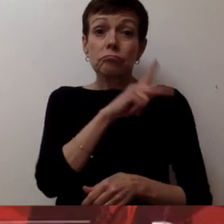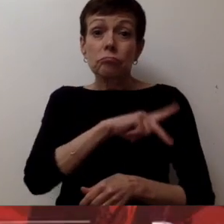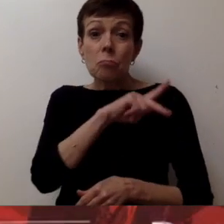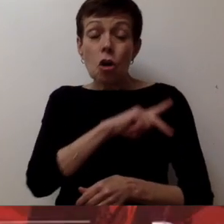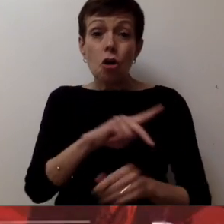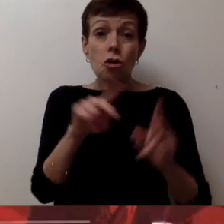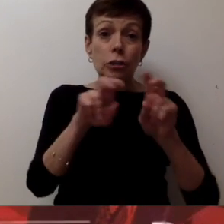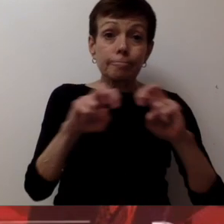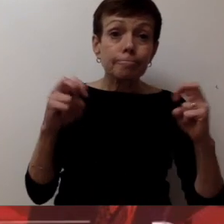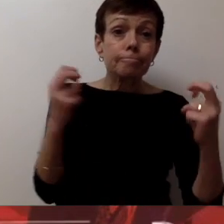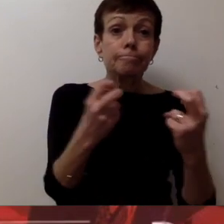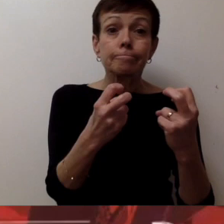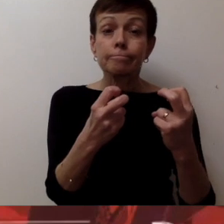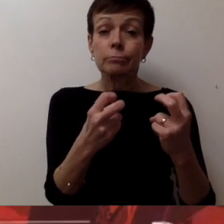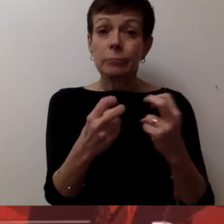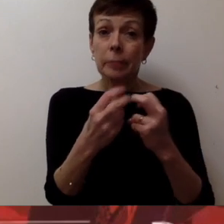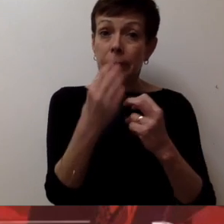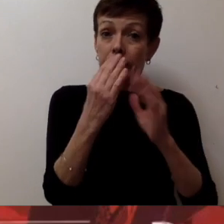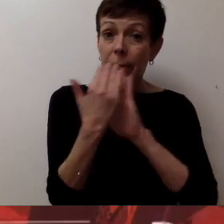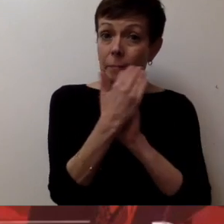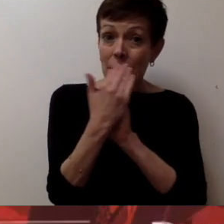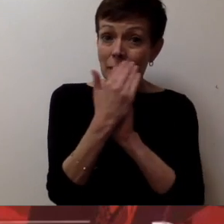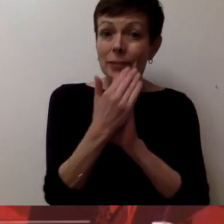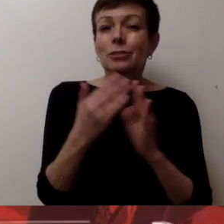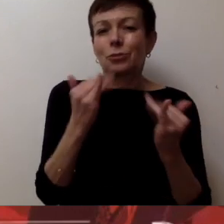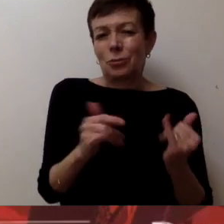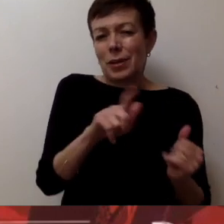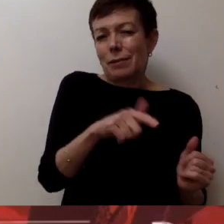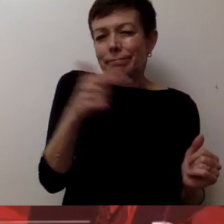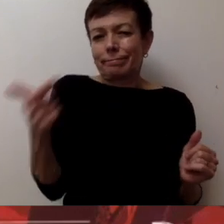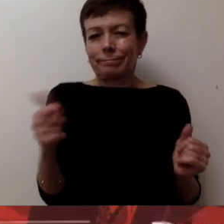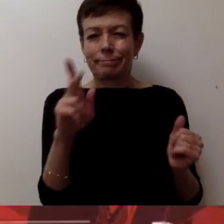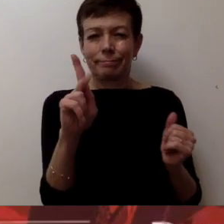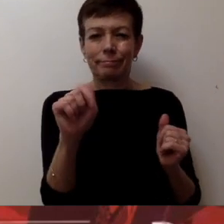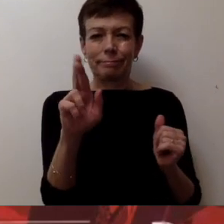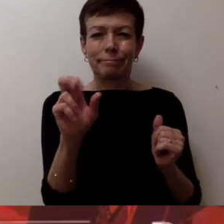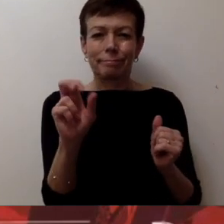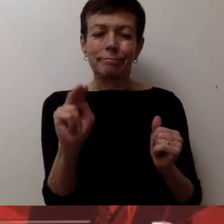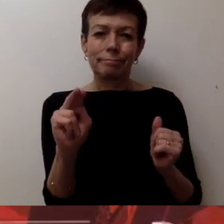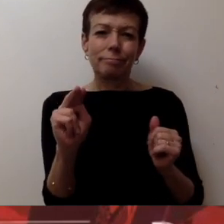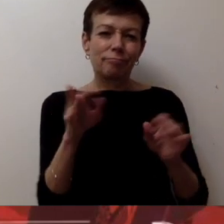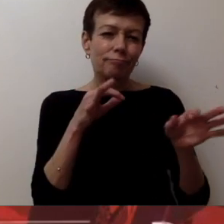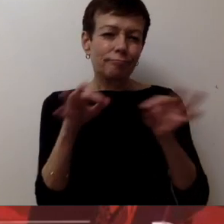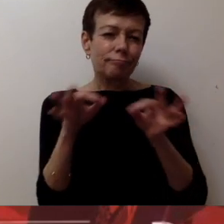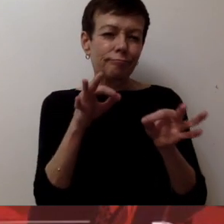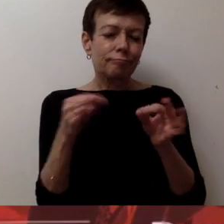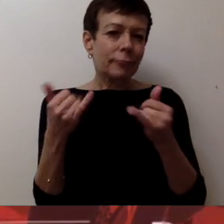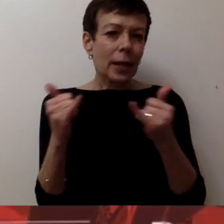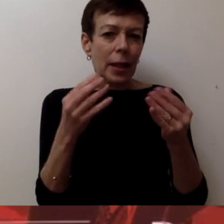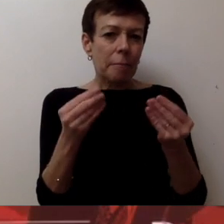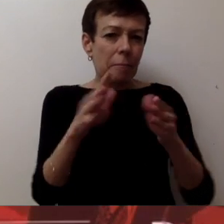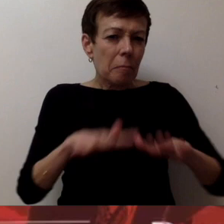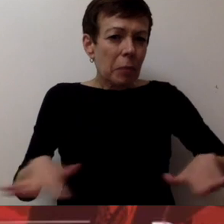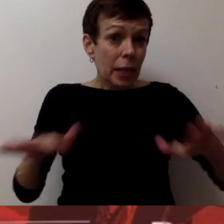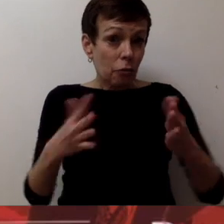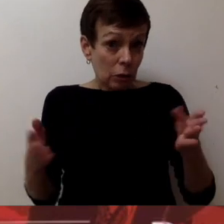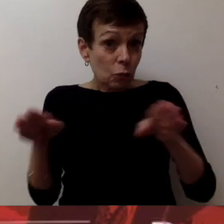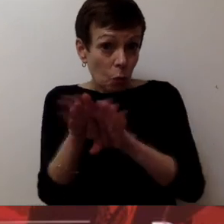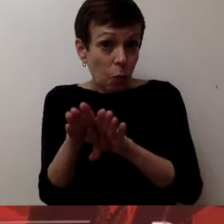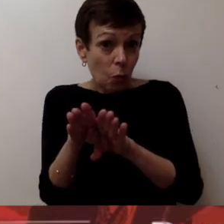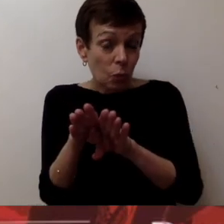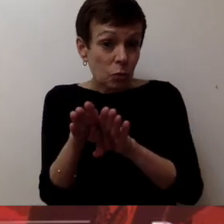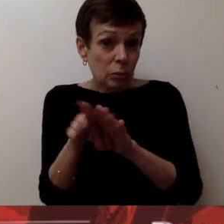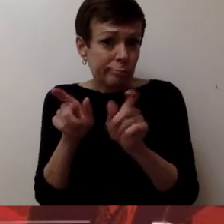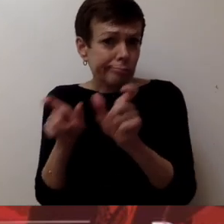spaces, that type of thing. So I will look to our Emergency Management Director, Karen Mann, to speak specifically about playgrounds might be closed, but is